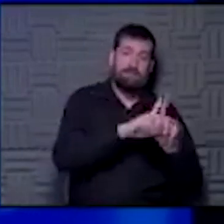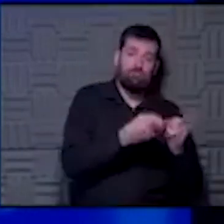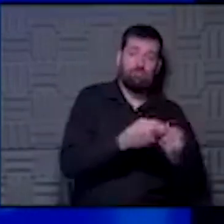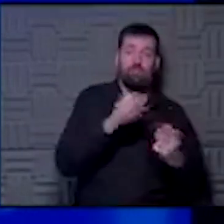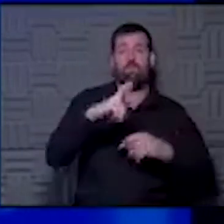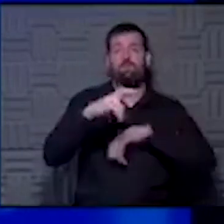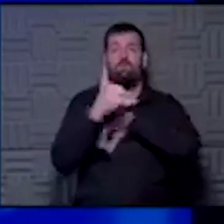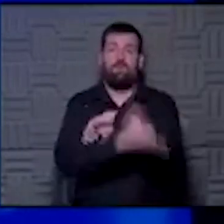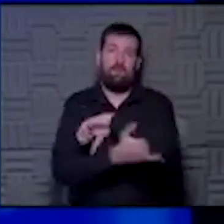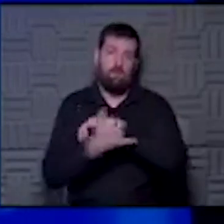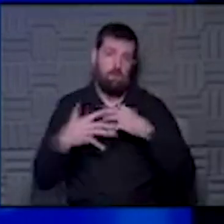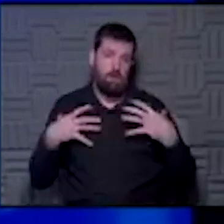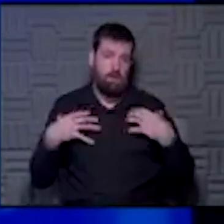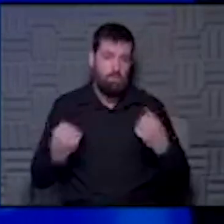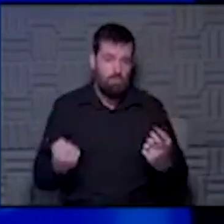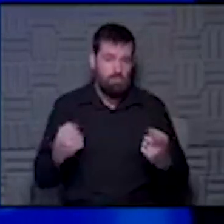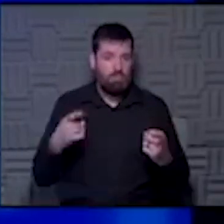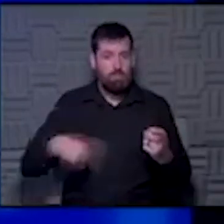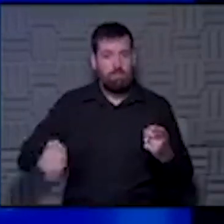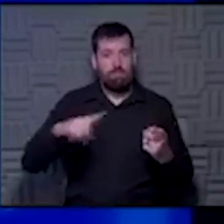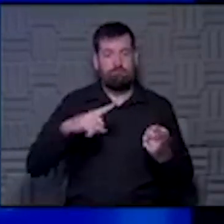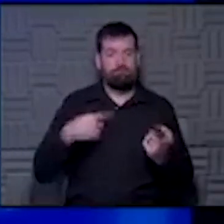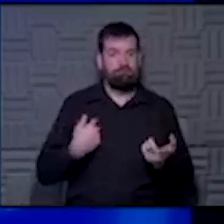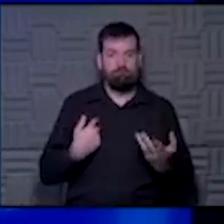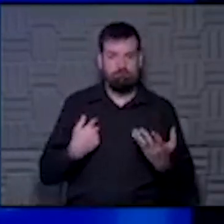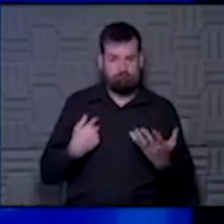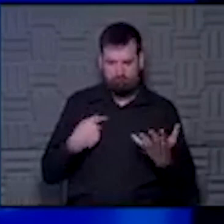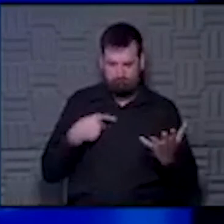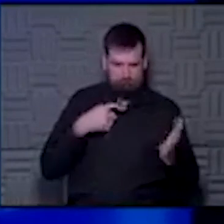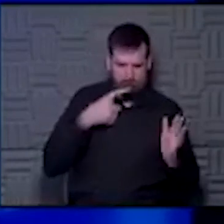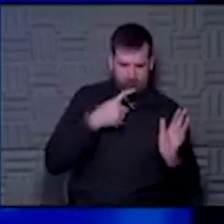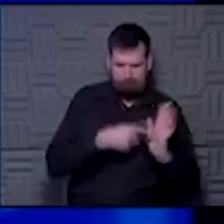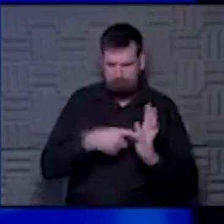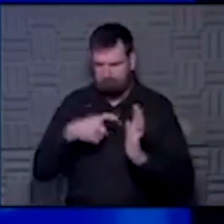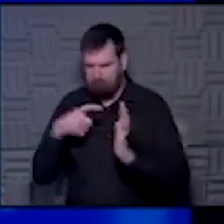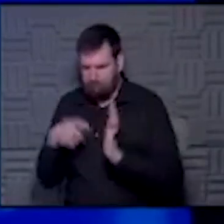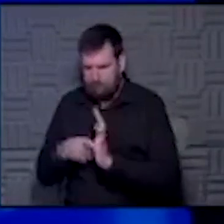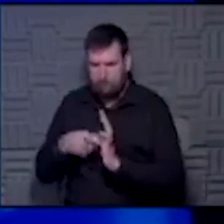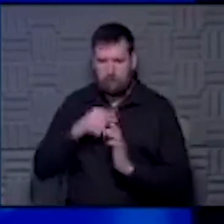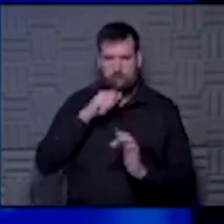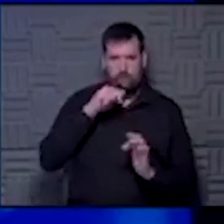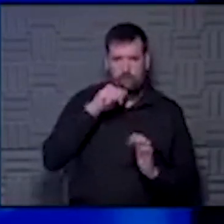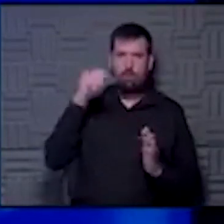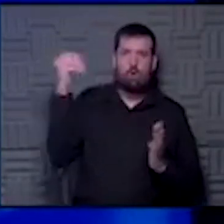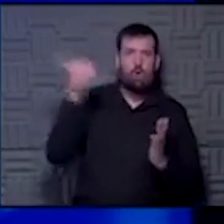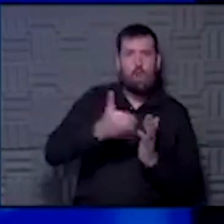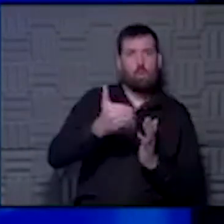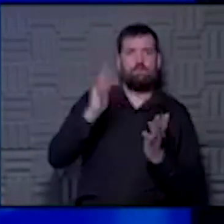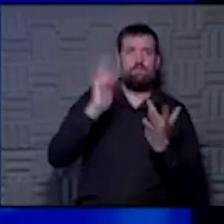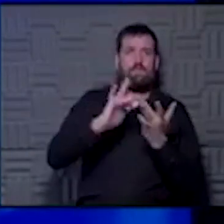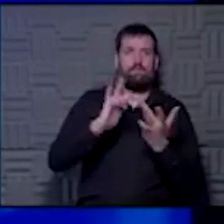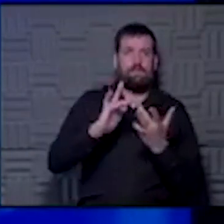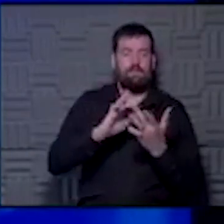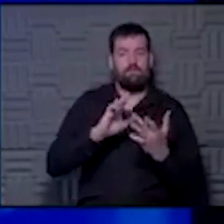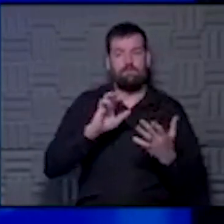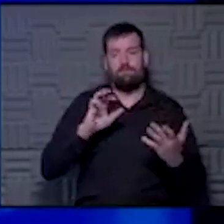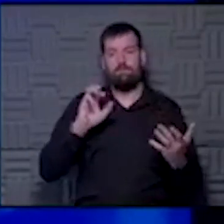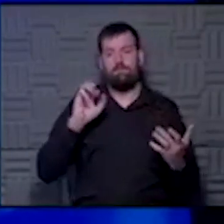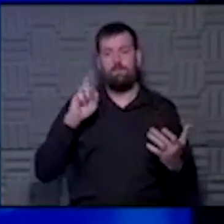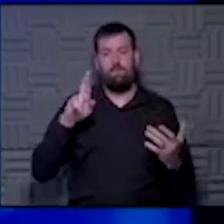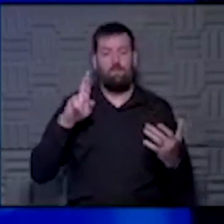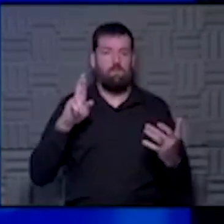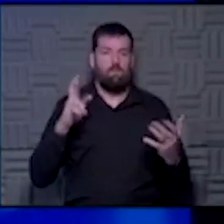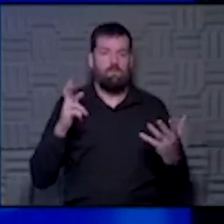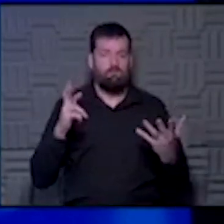county health officials are unable to tell specifically who might have had close contact, or to come up